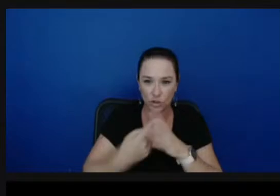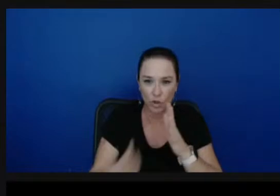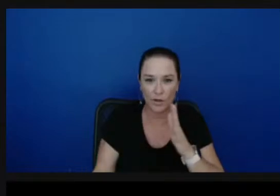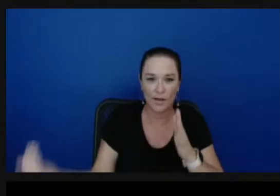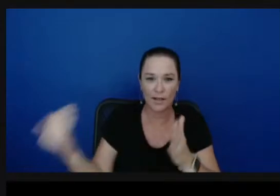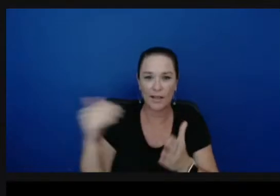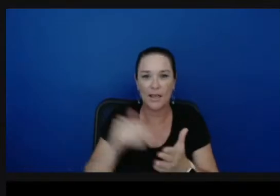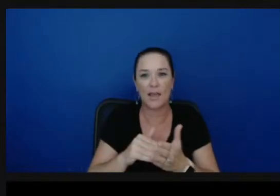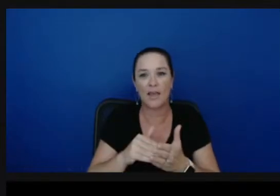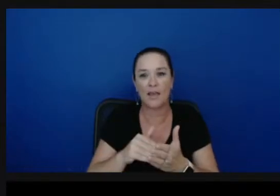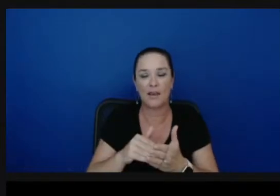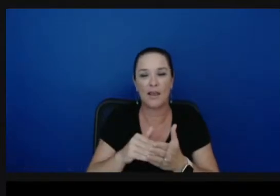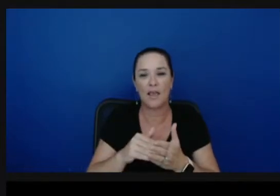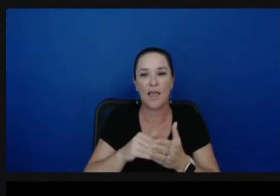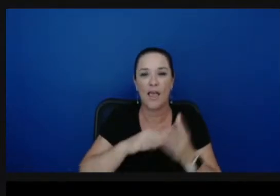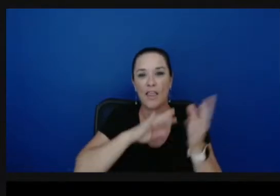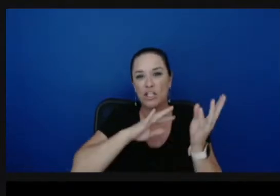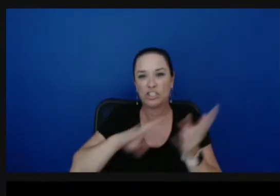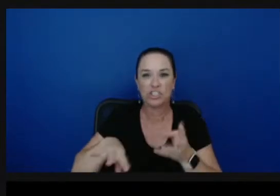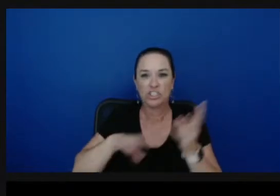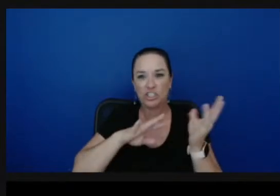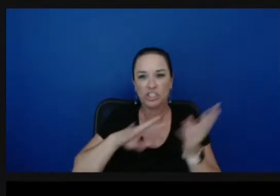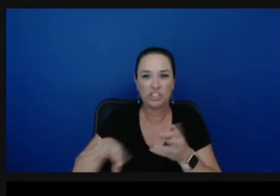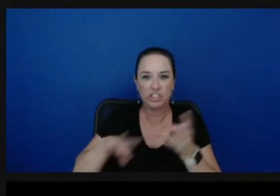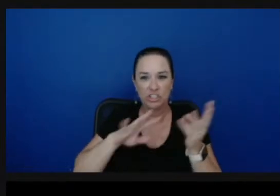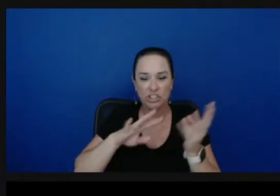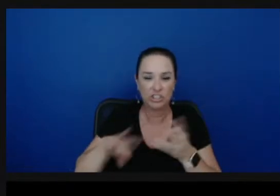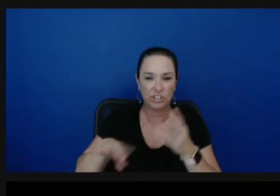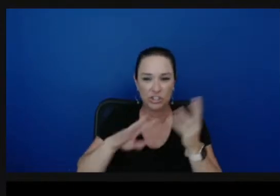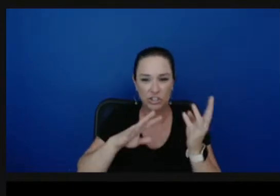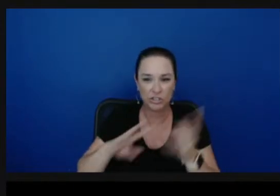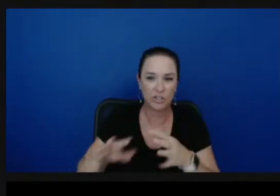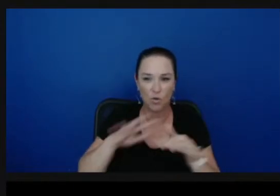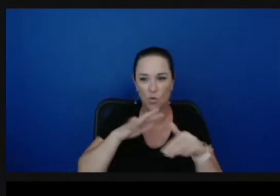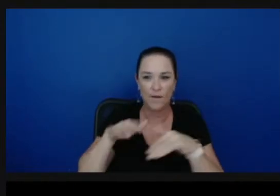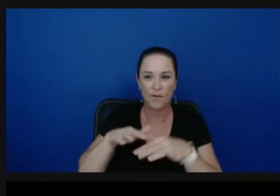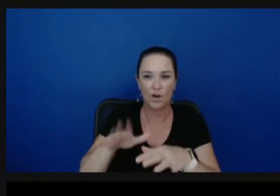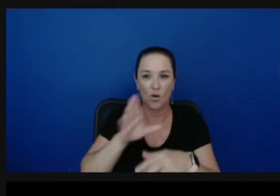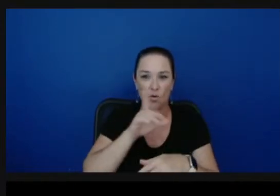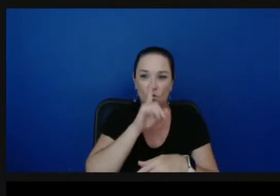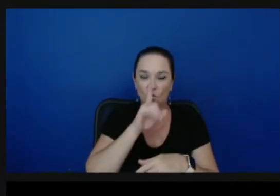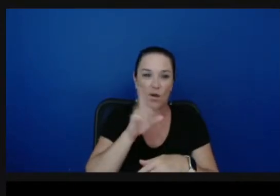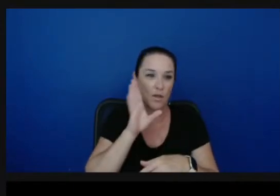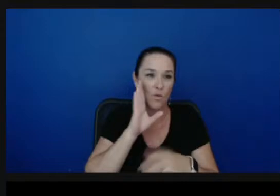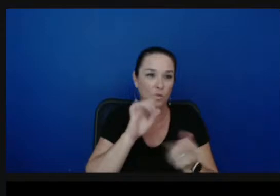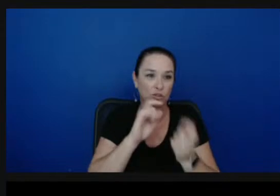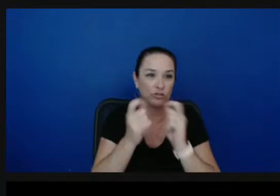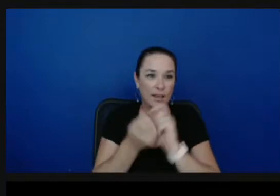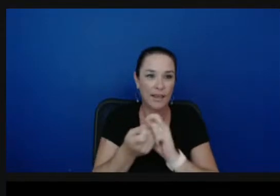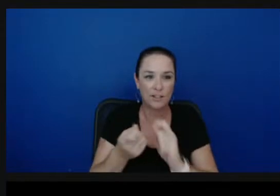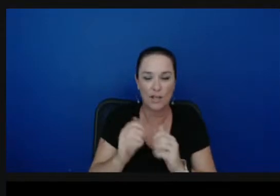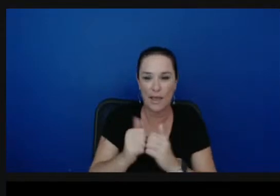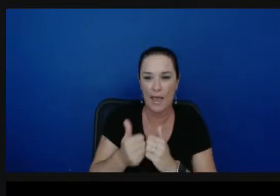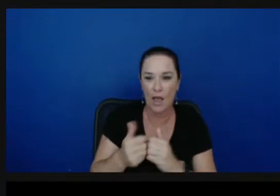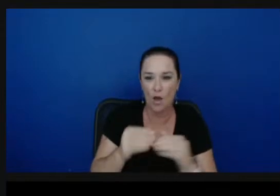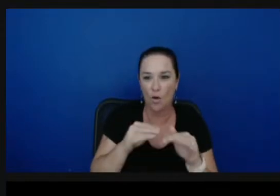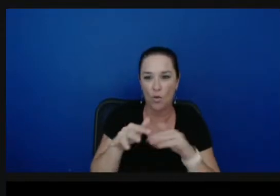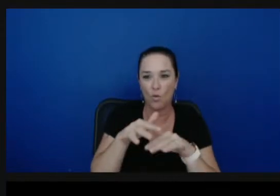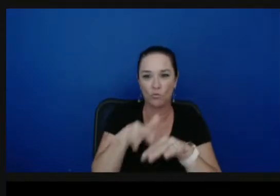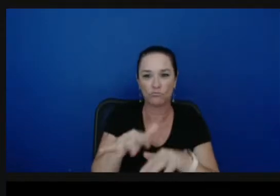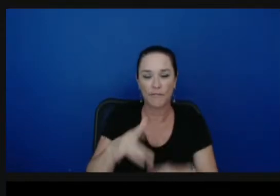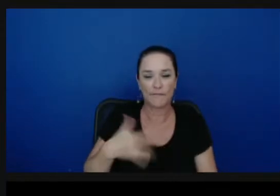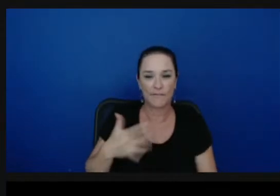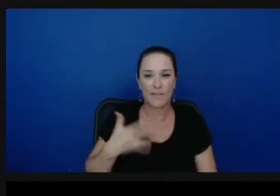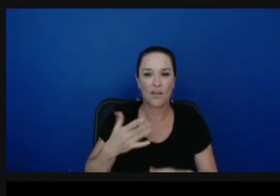Hale Ma'uma'u and feeding a massive river of lava that would really change the feel of this eruption for the rest of that